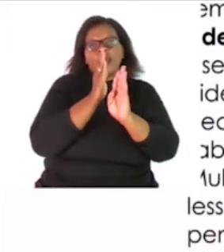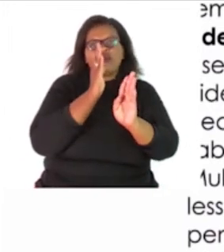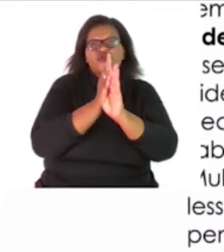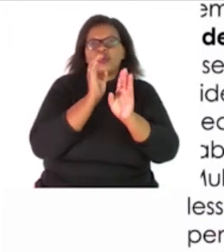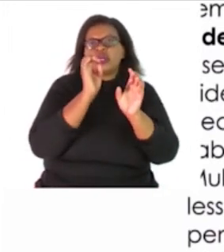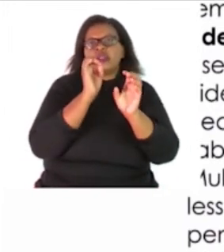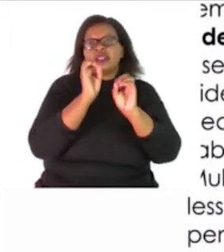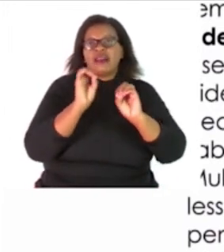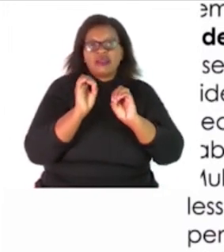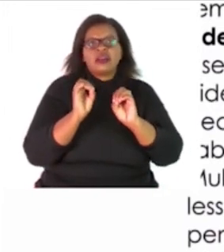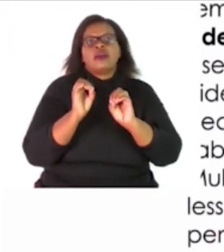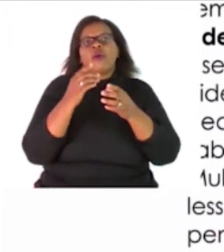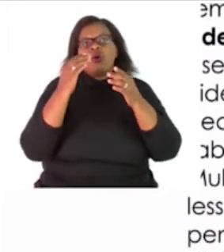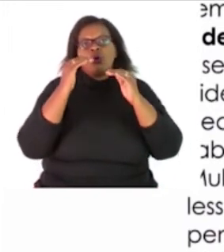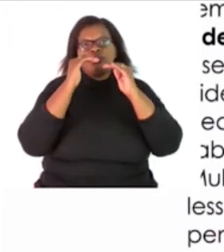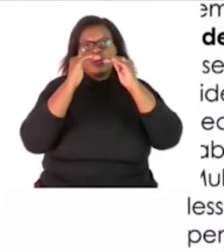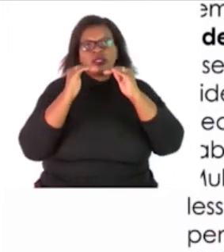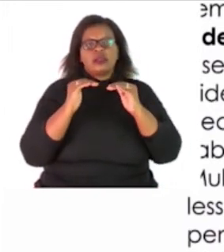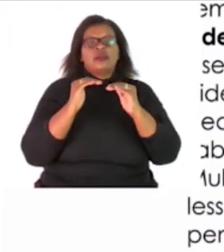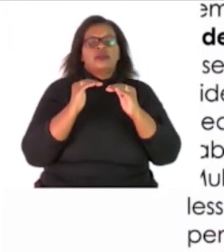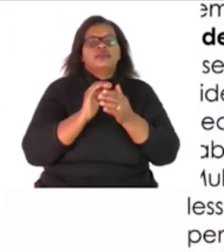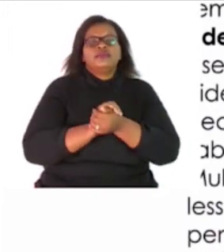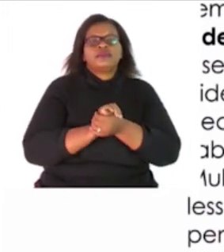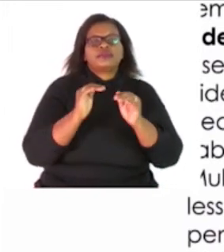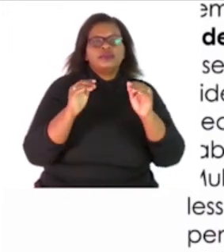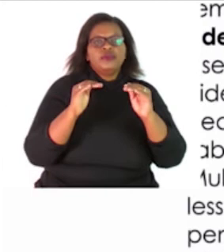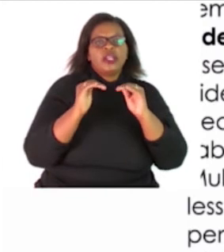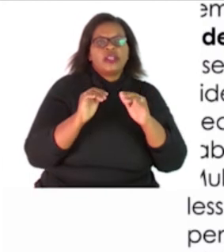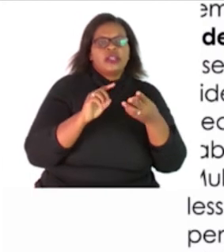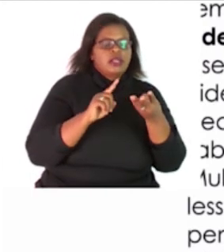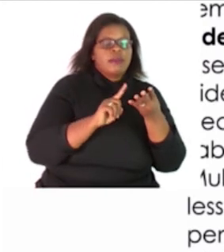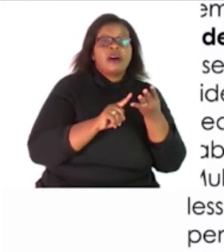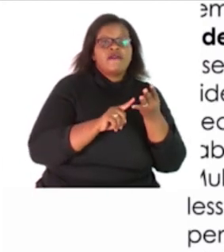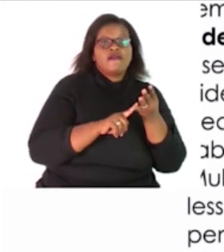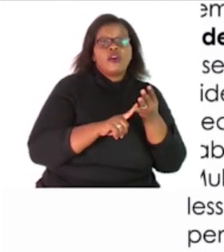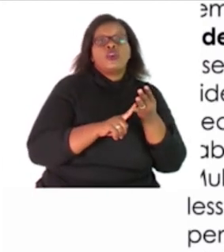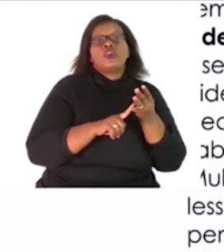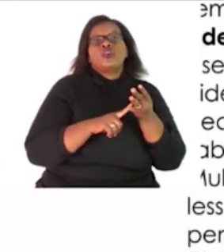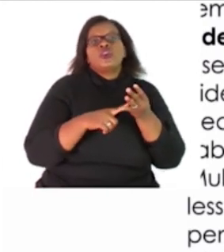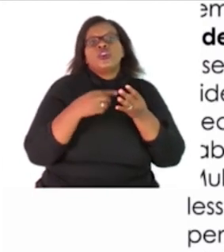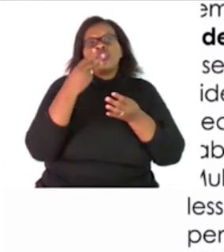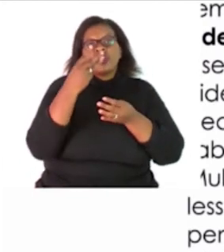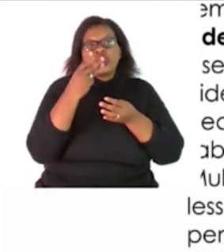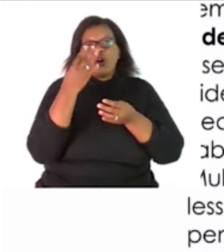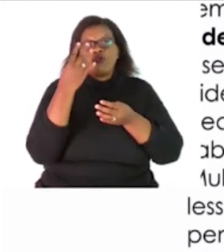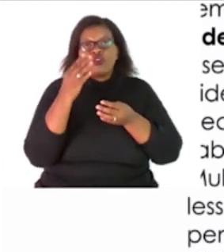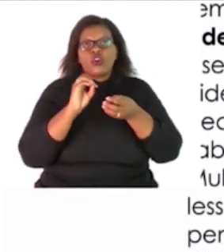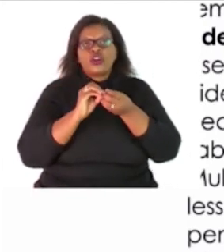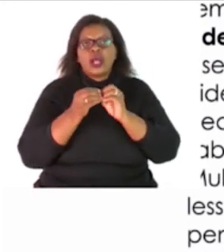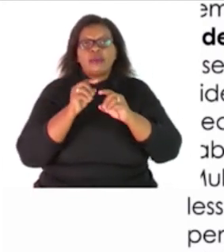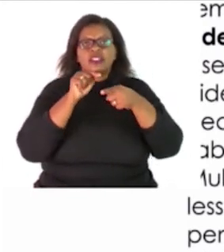Last competency, the learner should divide 3- and 4-digit numbers by a number